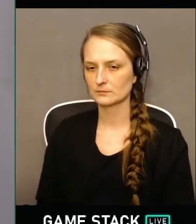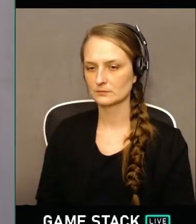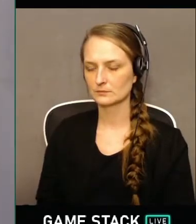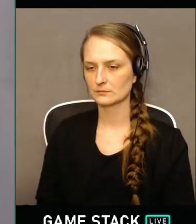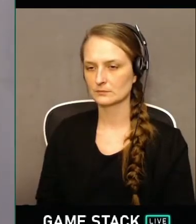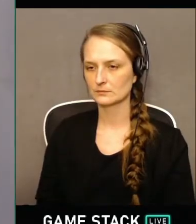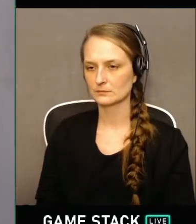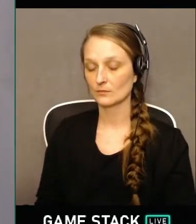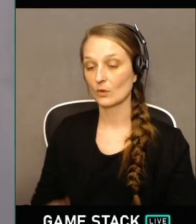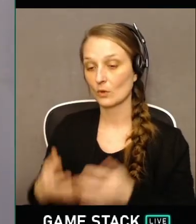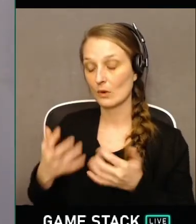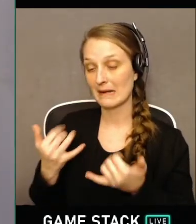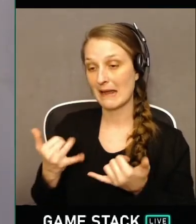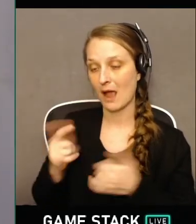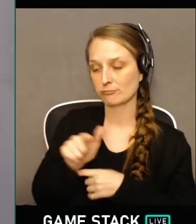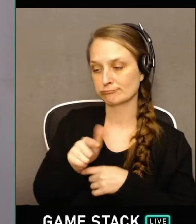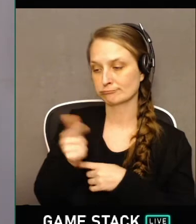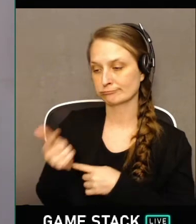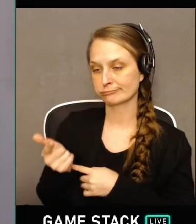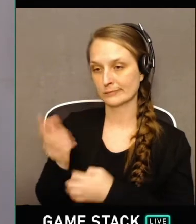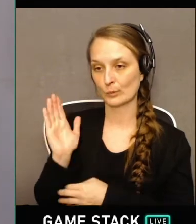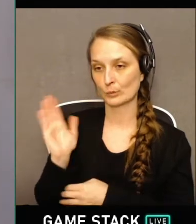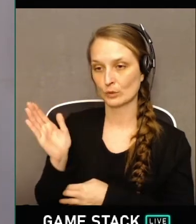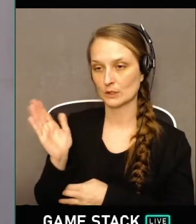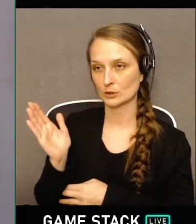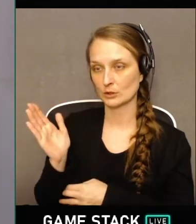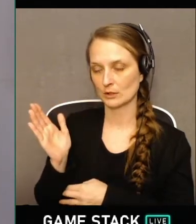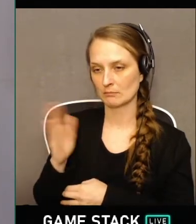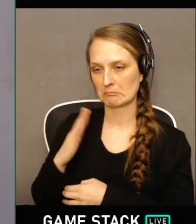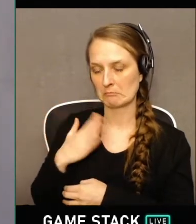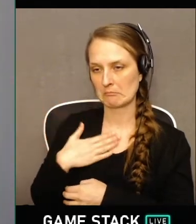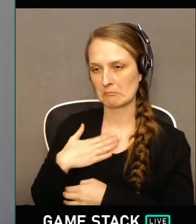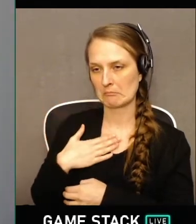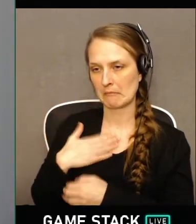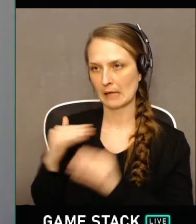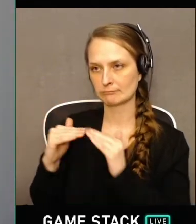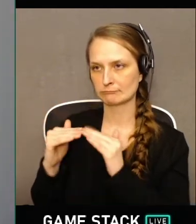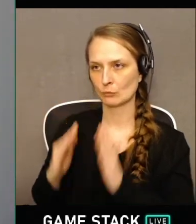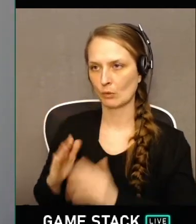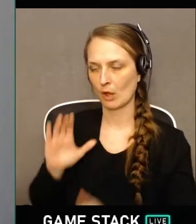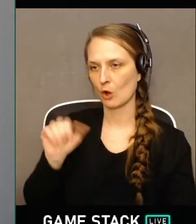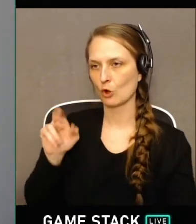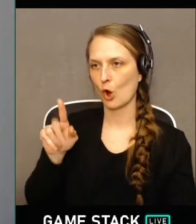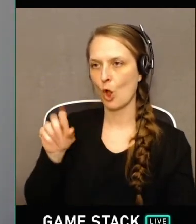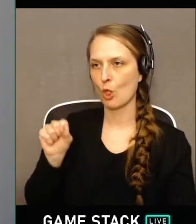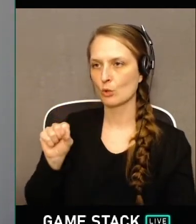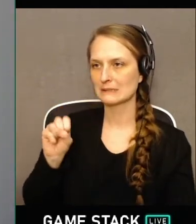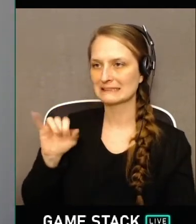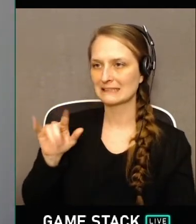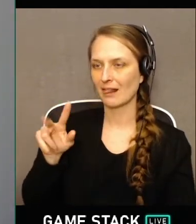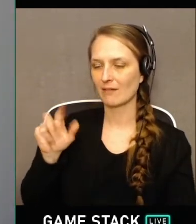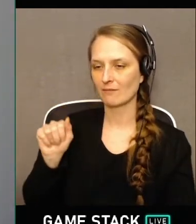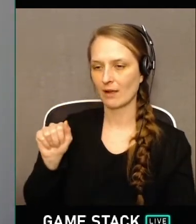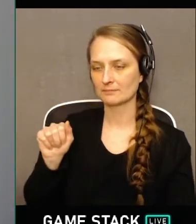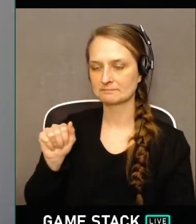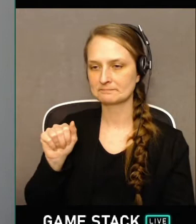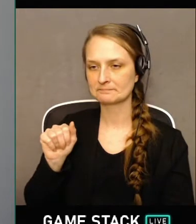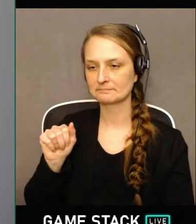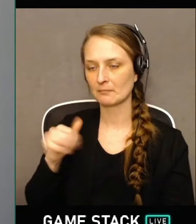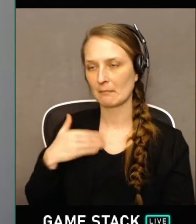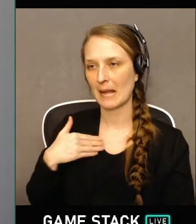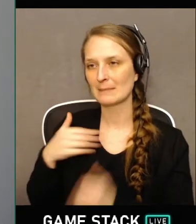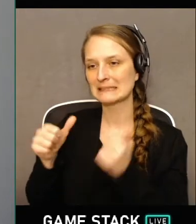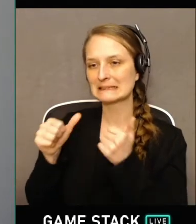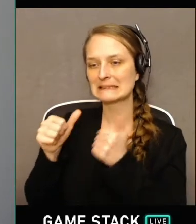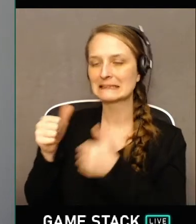I'd now like to turn the presentation over to my colleague, Carlos Silva. Hello, my name is Carlos Silva, Senior Director of Software